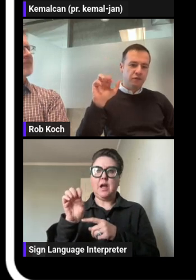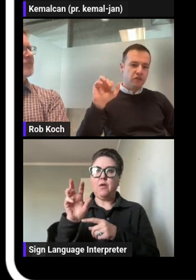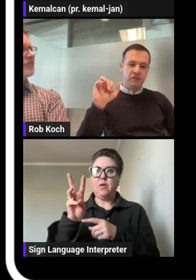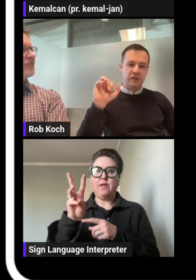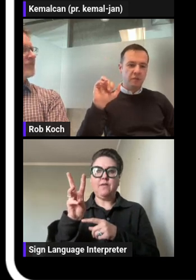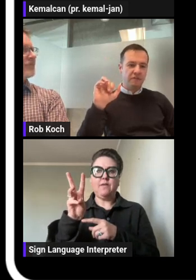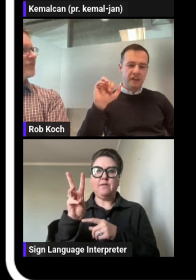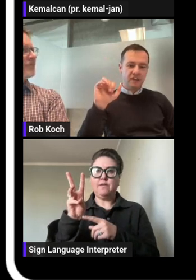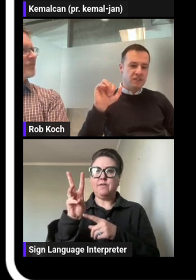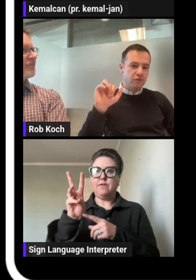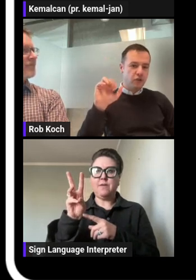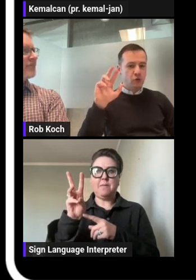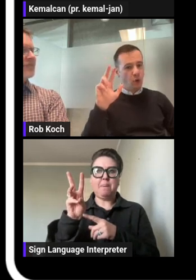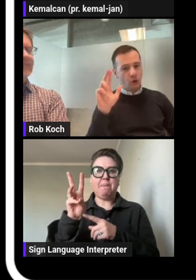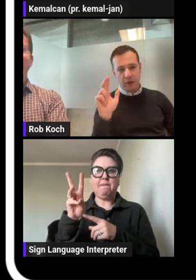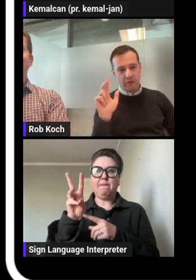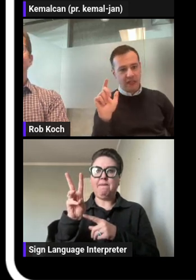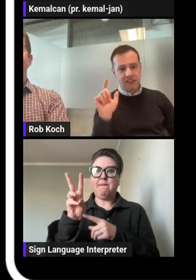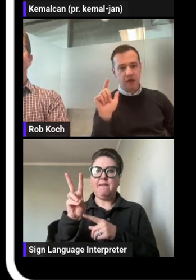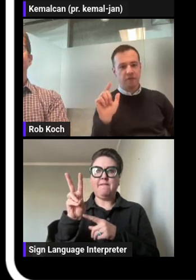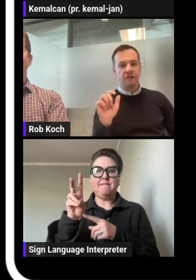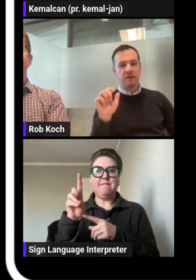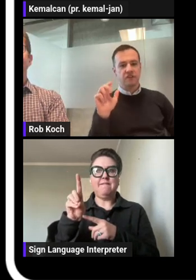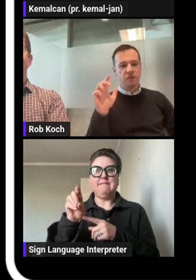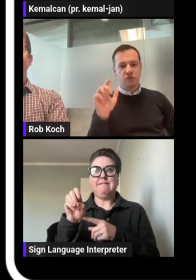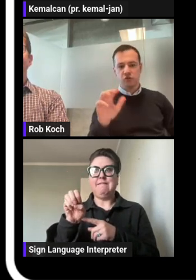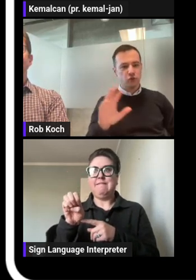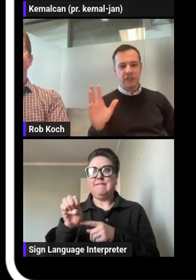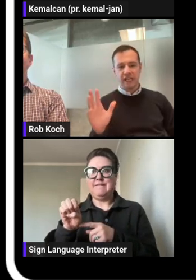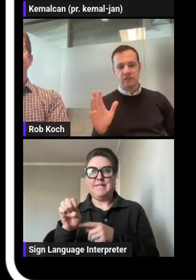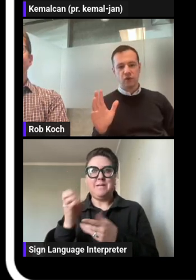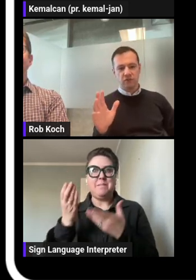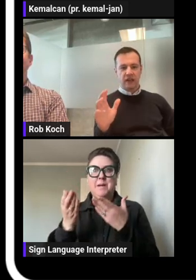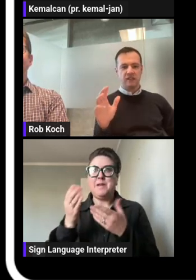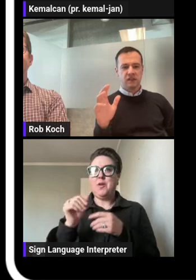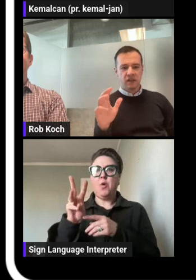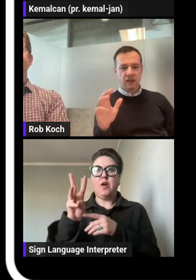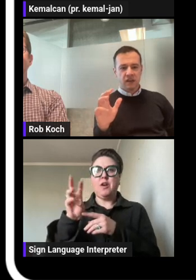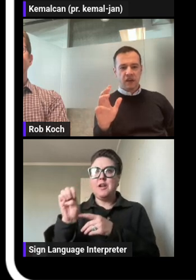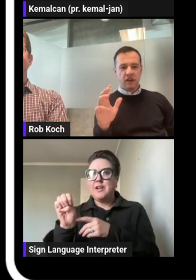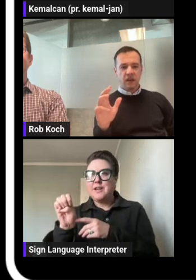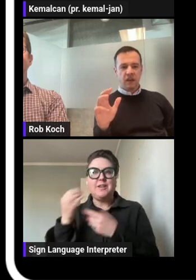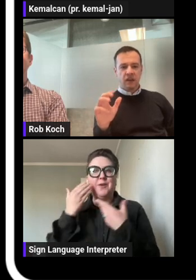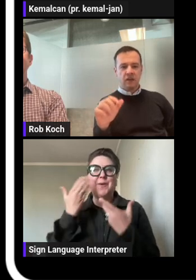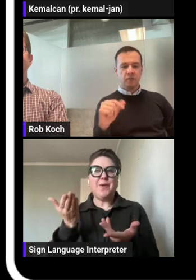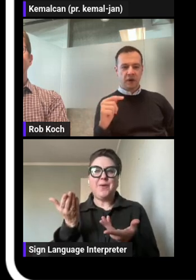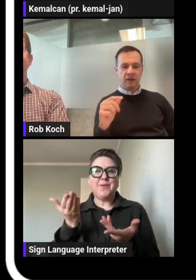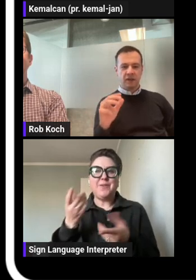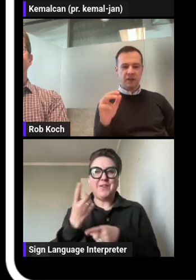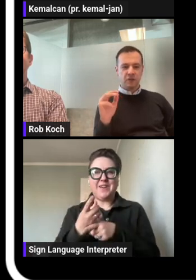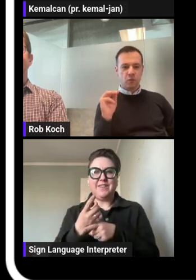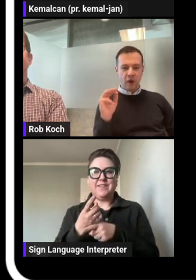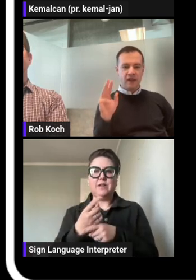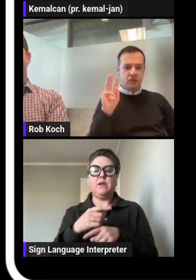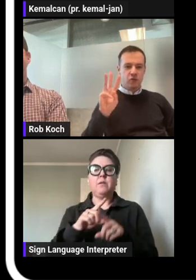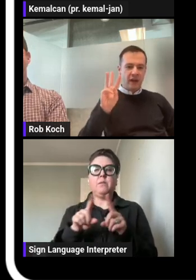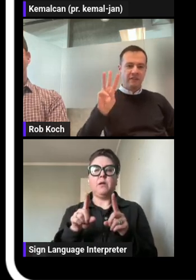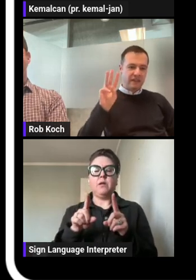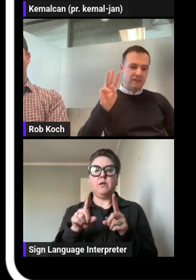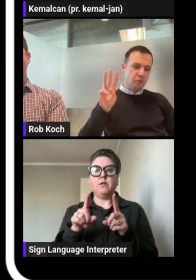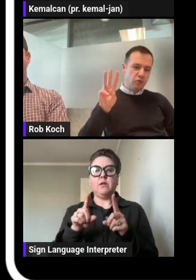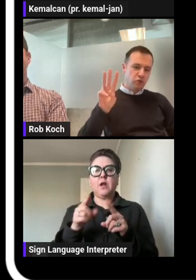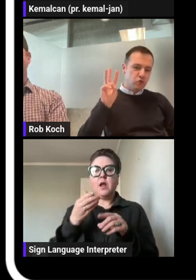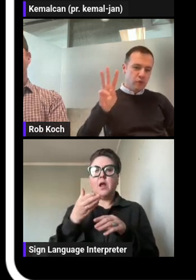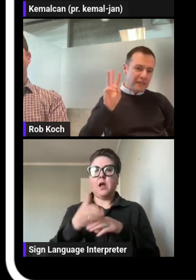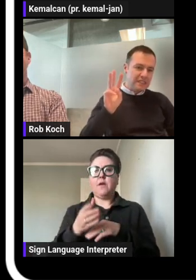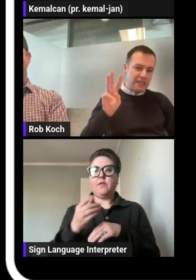know, first couple fingers first, or maybe last couple fingers first. You can't know that. But once you have